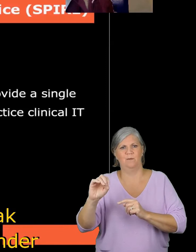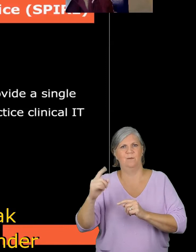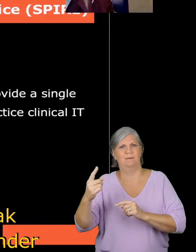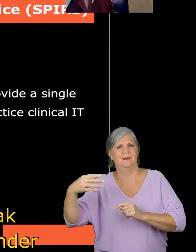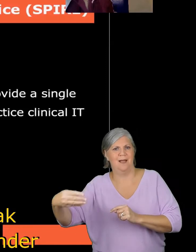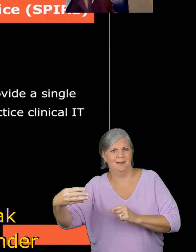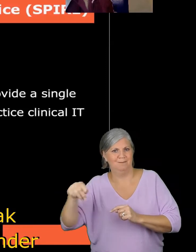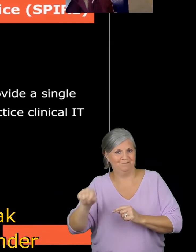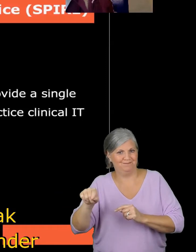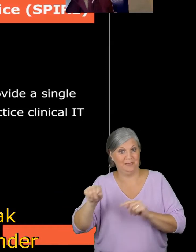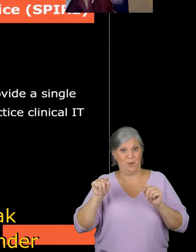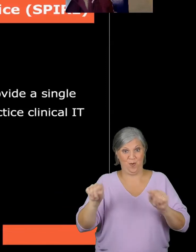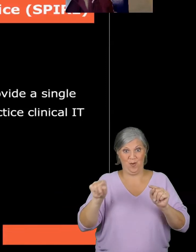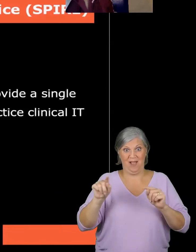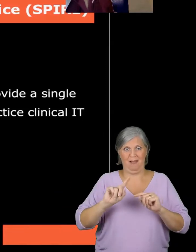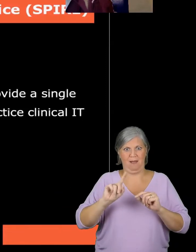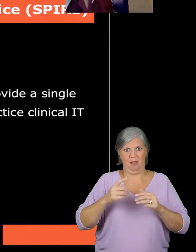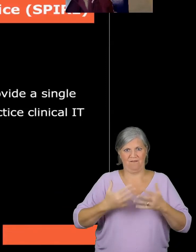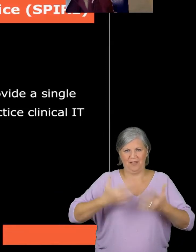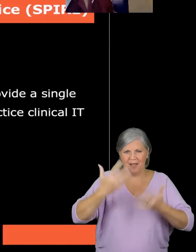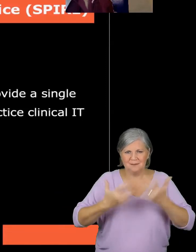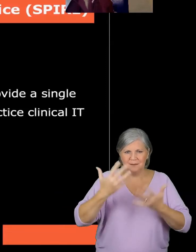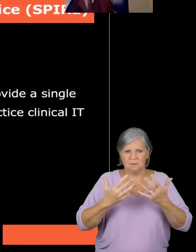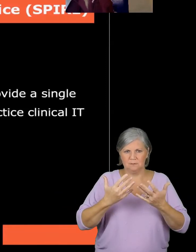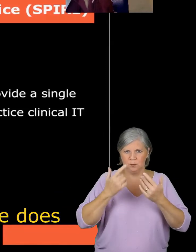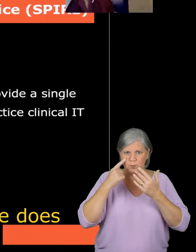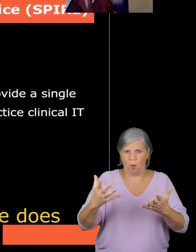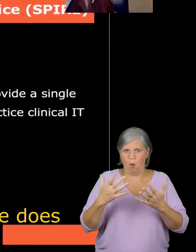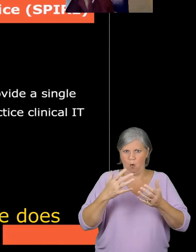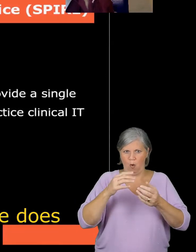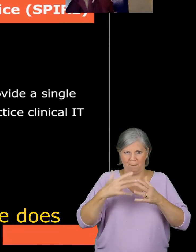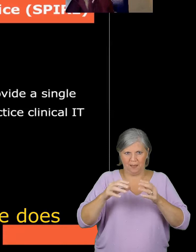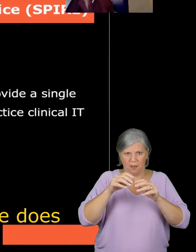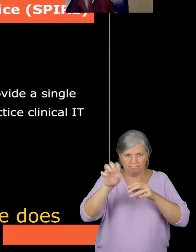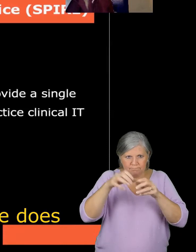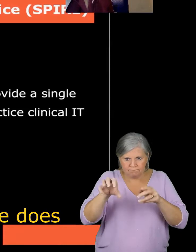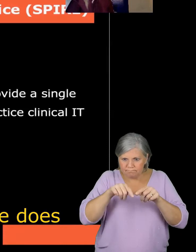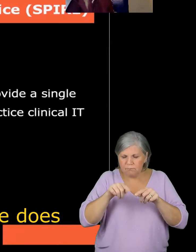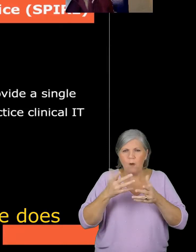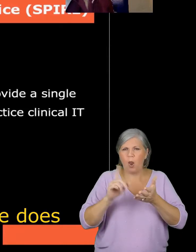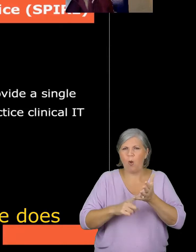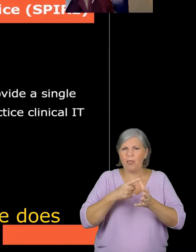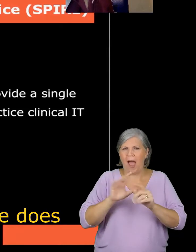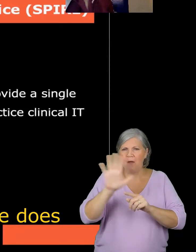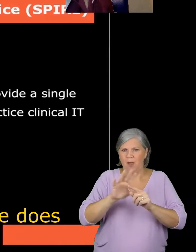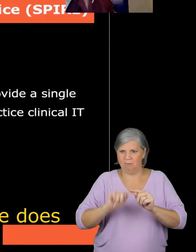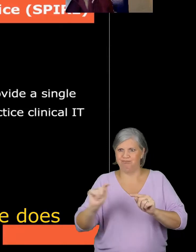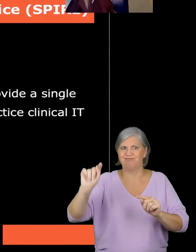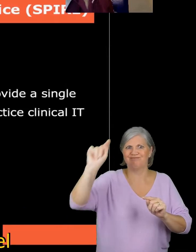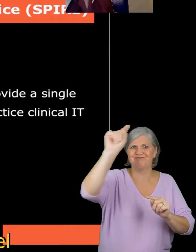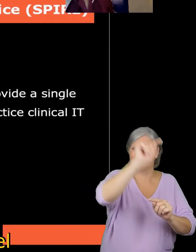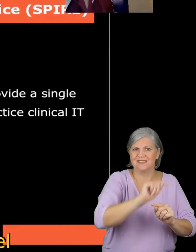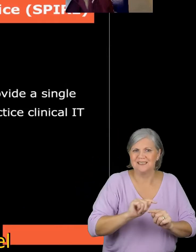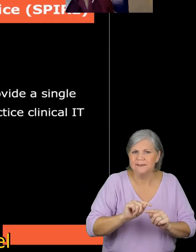to break them down into either gender or age categories. However, the SPIRE database does not include any hearing